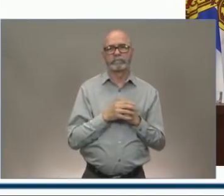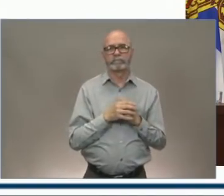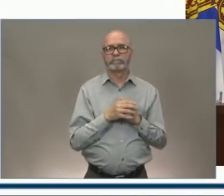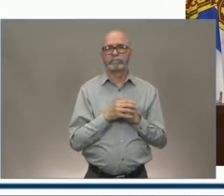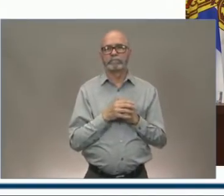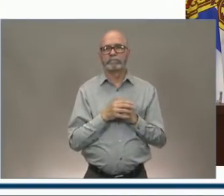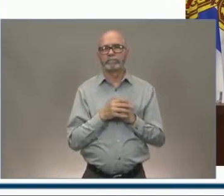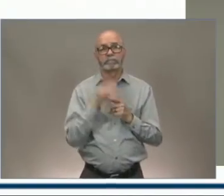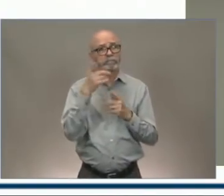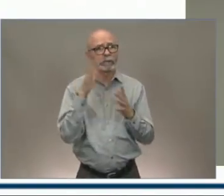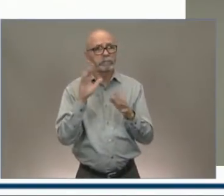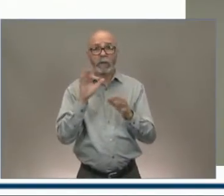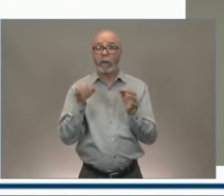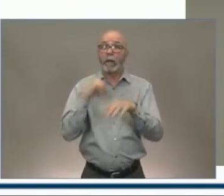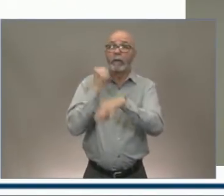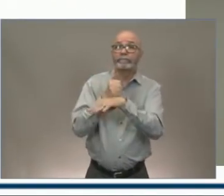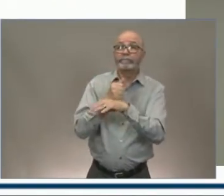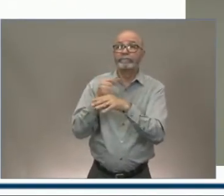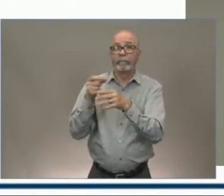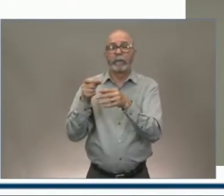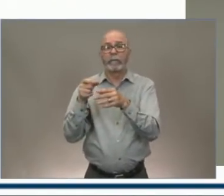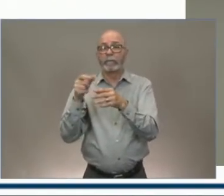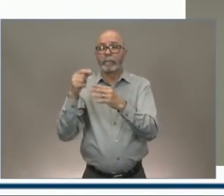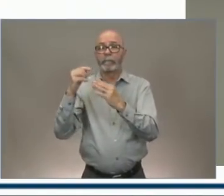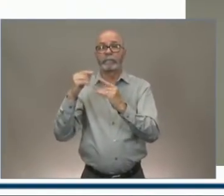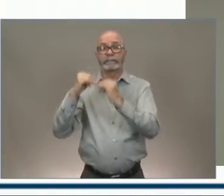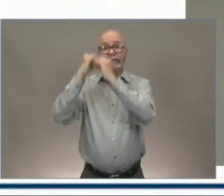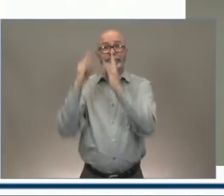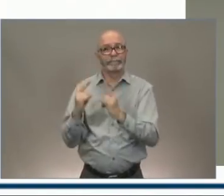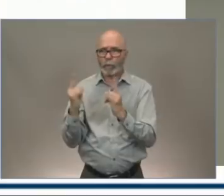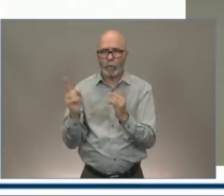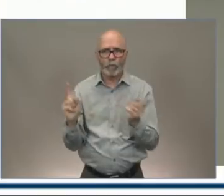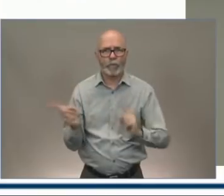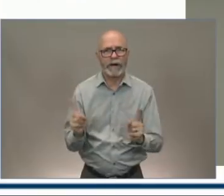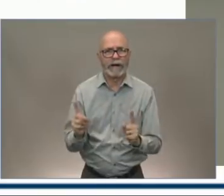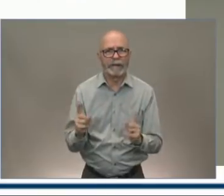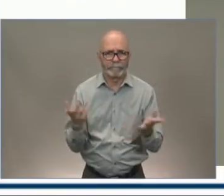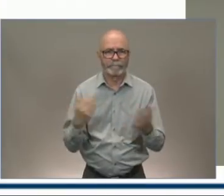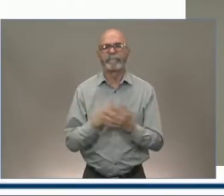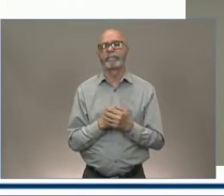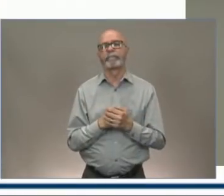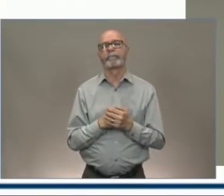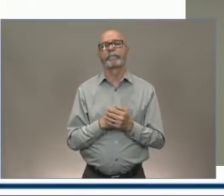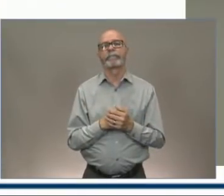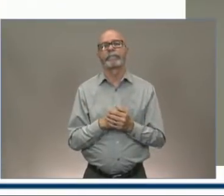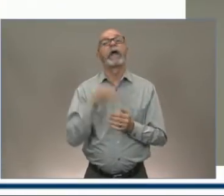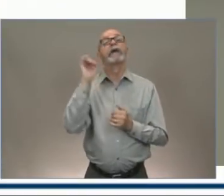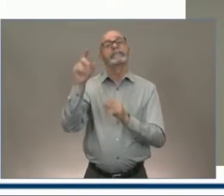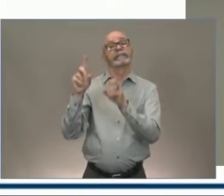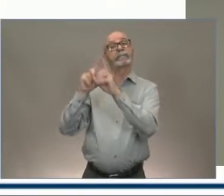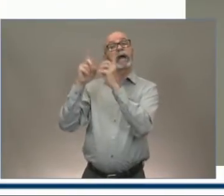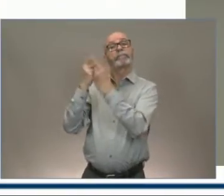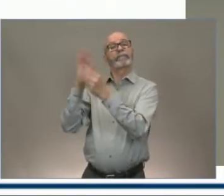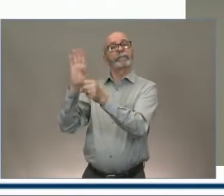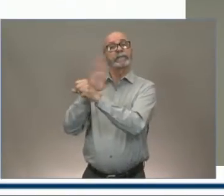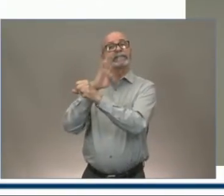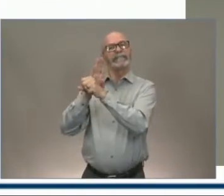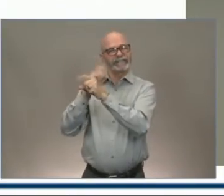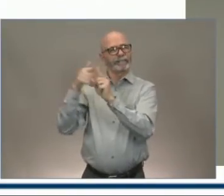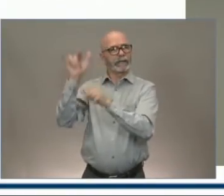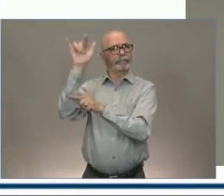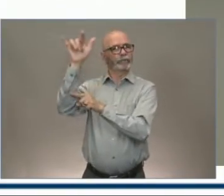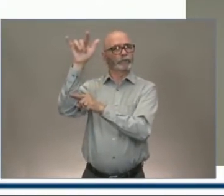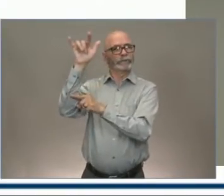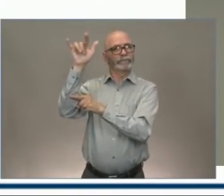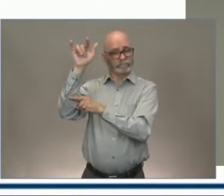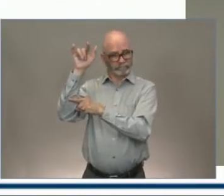have received a proposal from into my office and the Department of Business from the Halifax Airport. We're